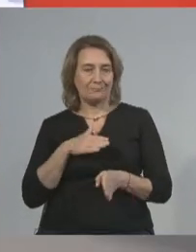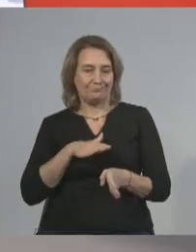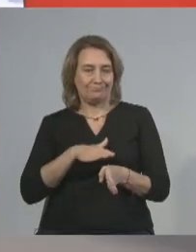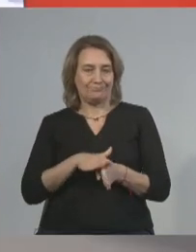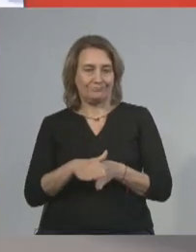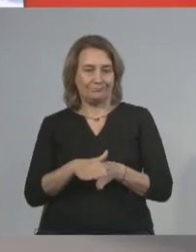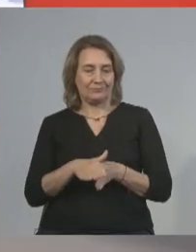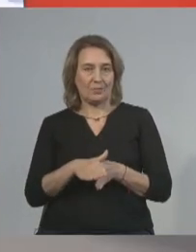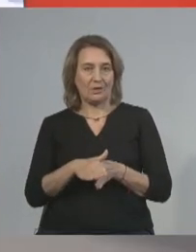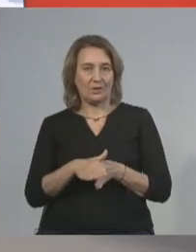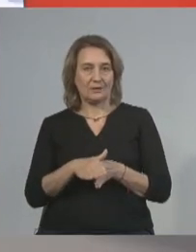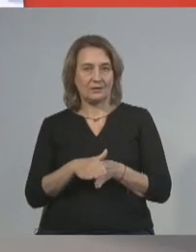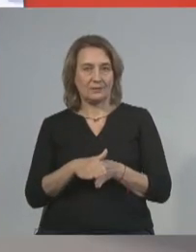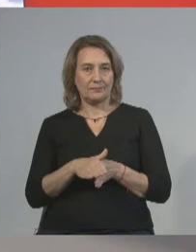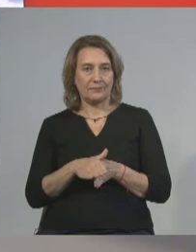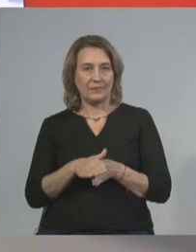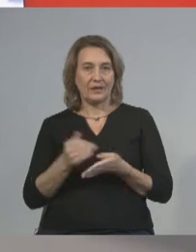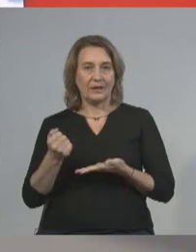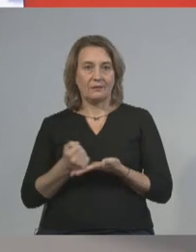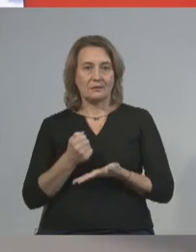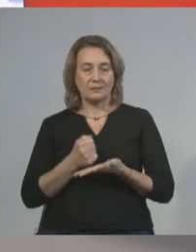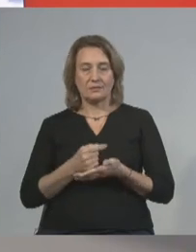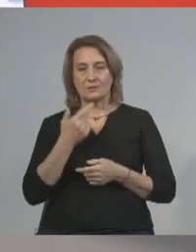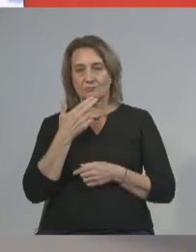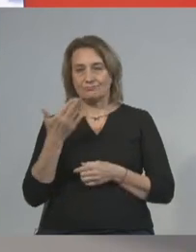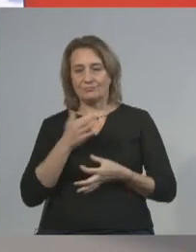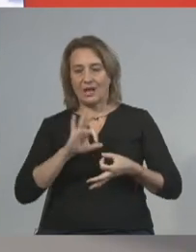try to follow these standards